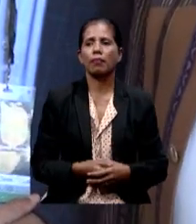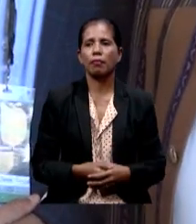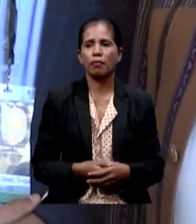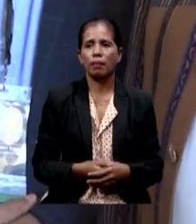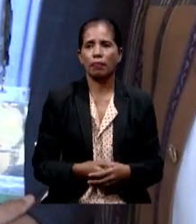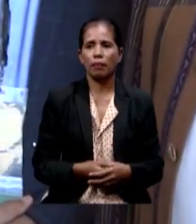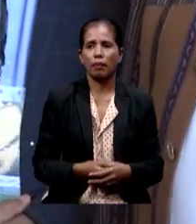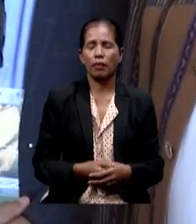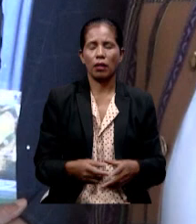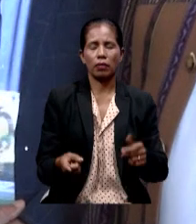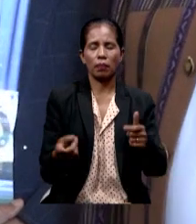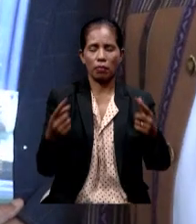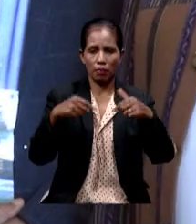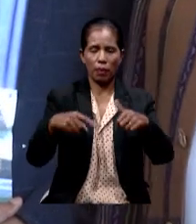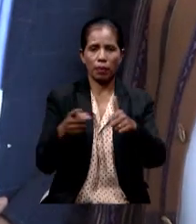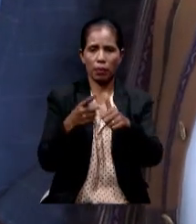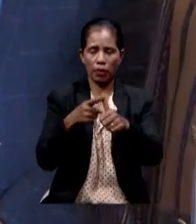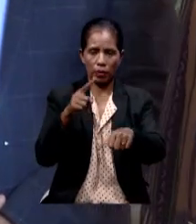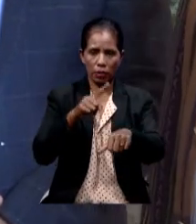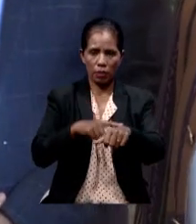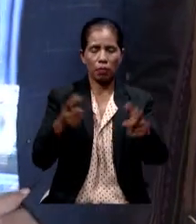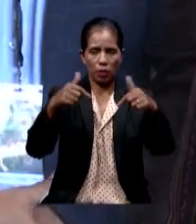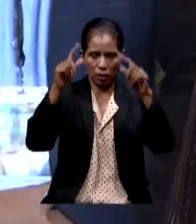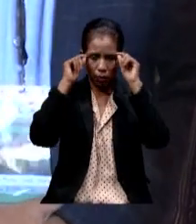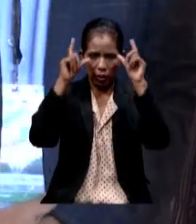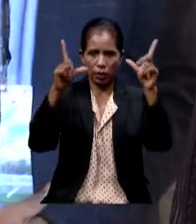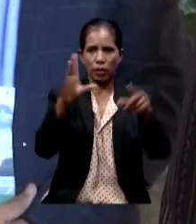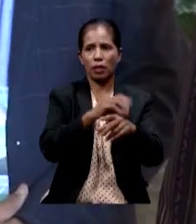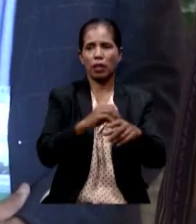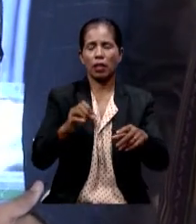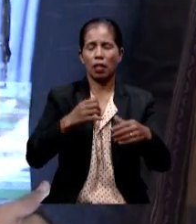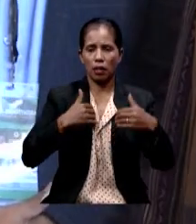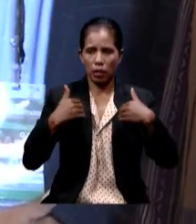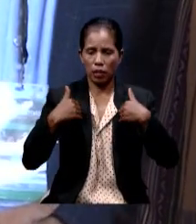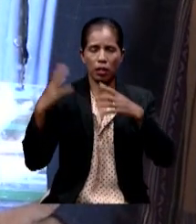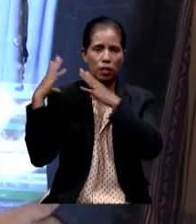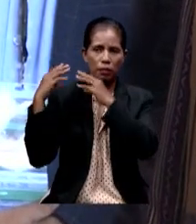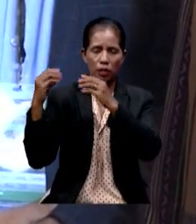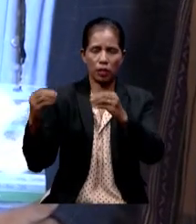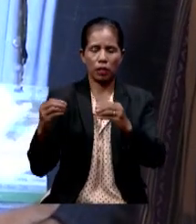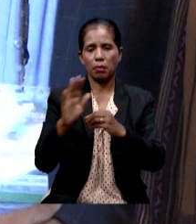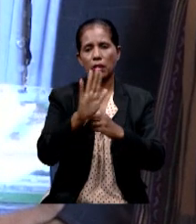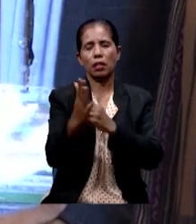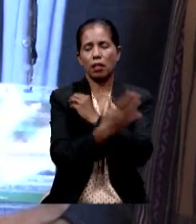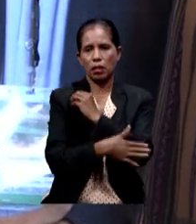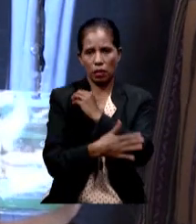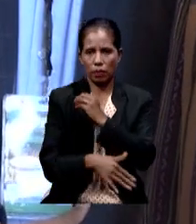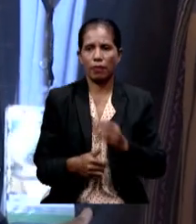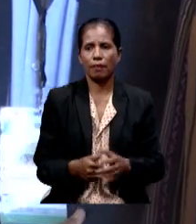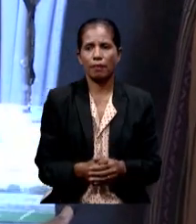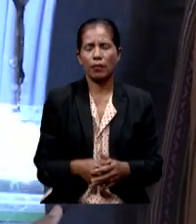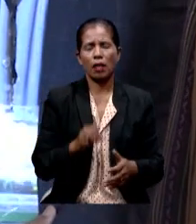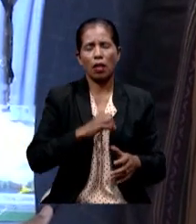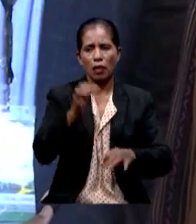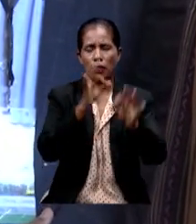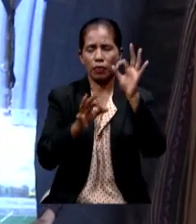this is my first time to be here. I'm so happy that I experienced to be here in your country. And I hope that